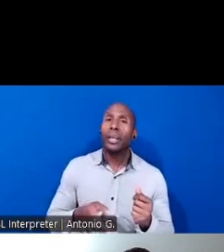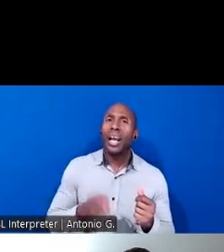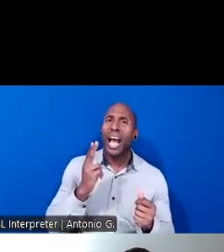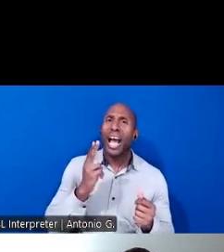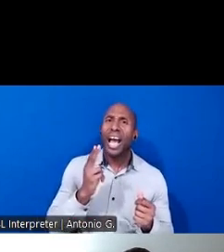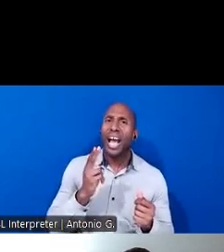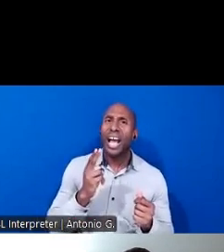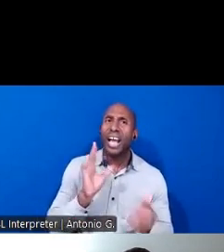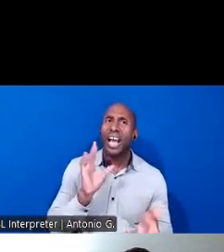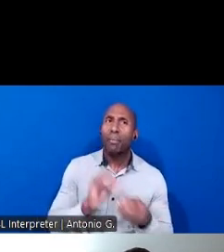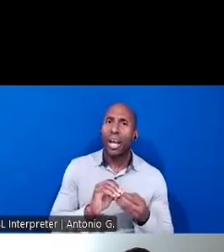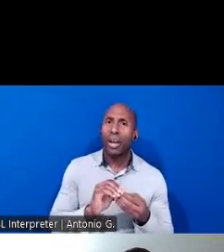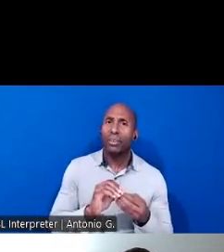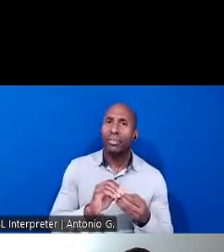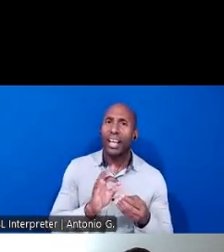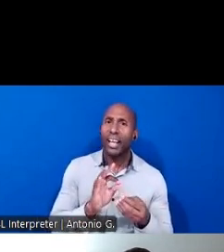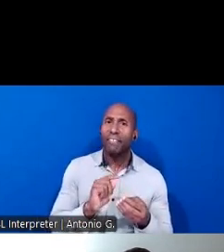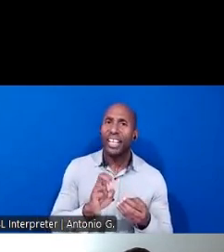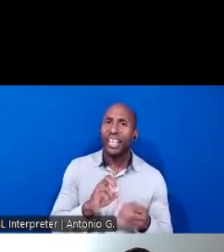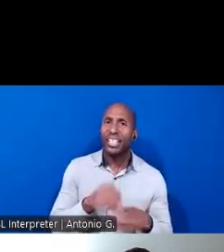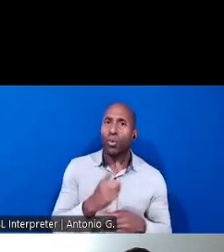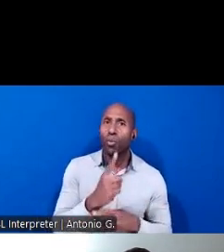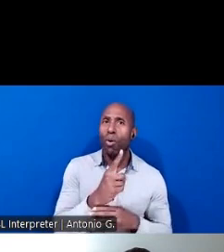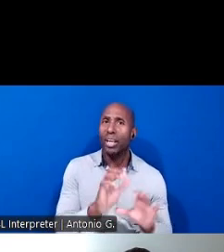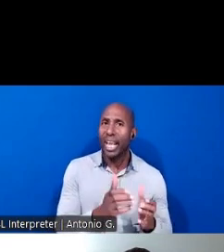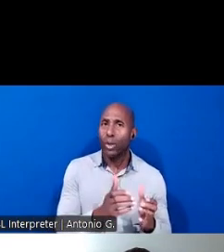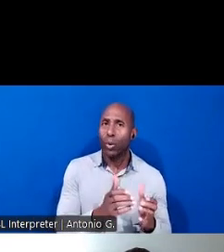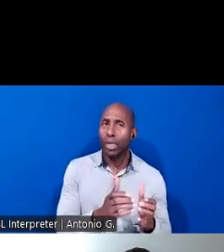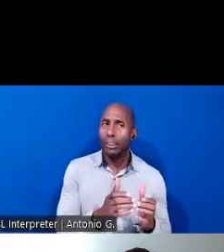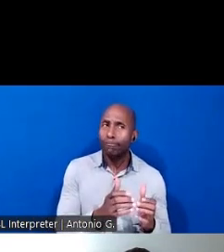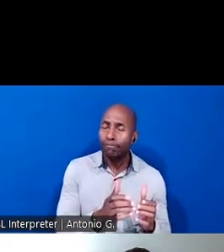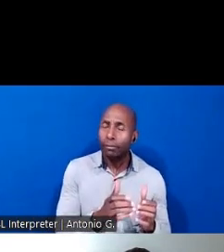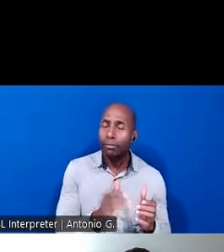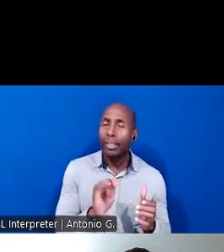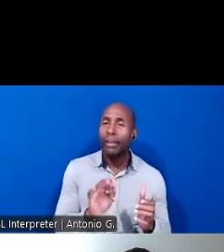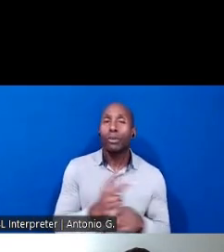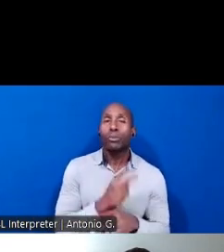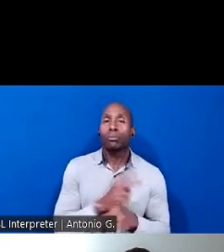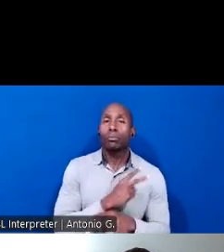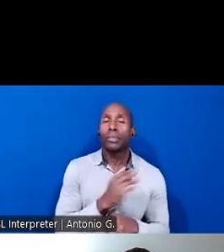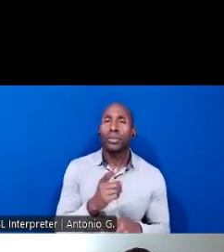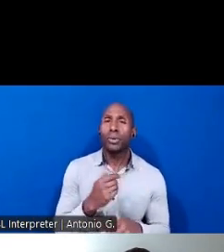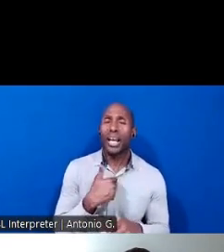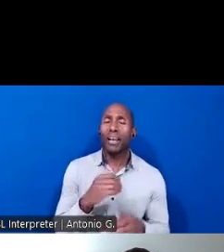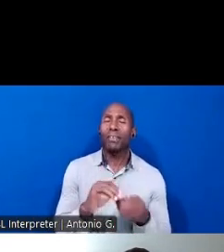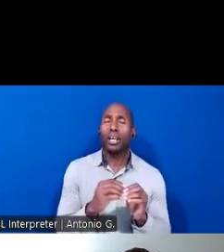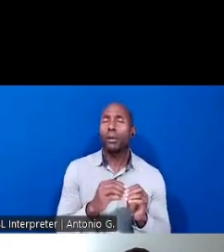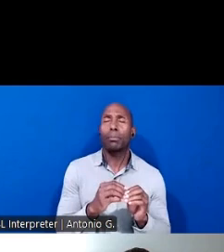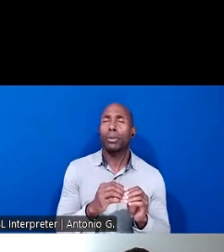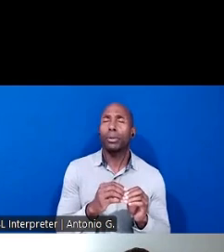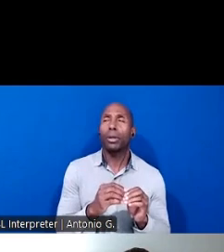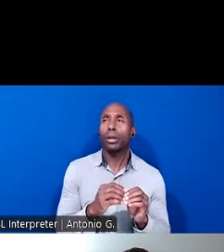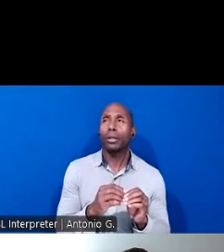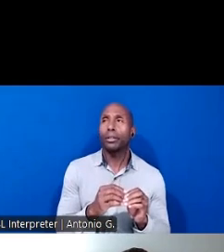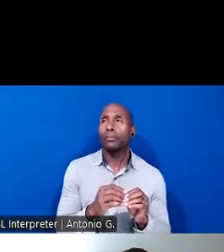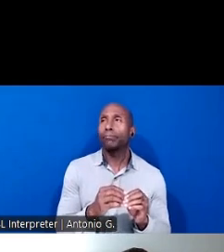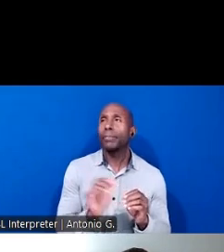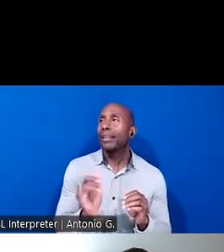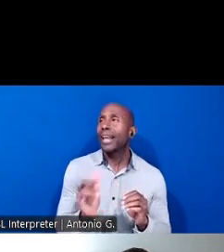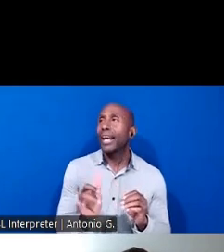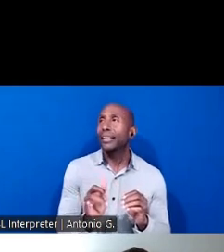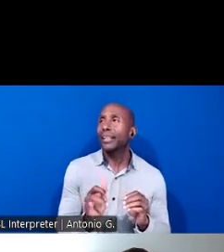category. So if you're calculating FTEs and you come up with a number and even a number as low as 5, but